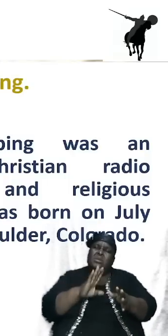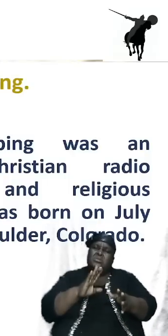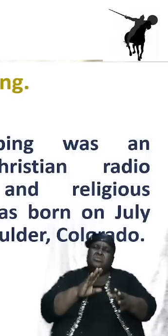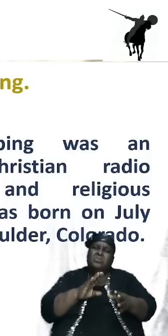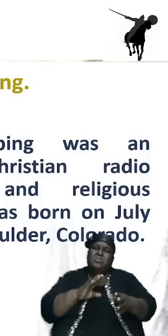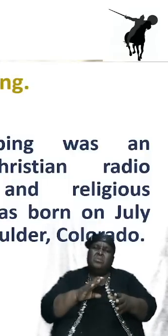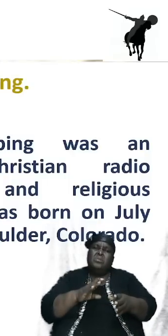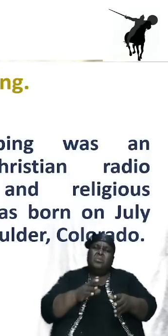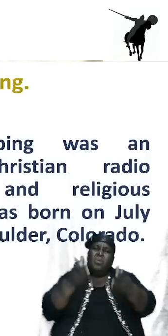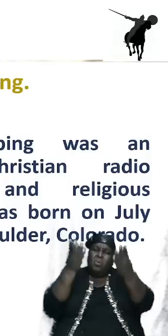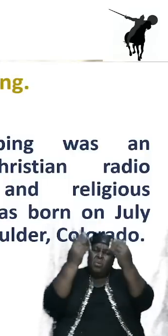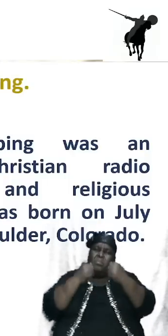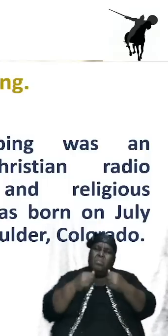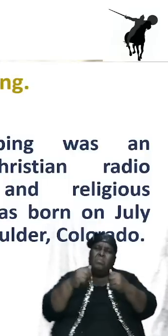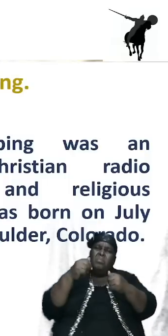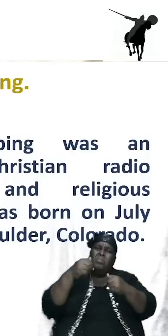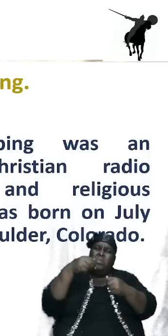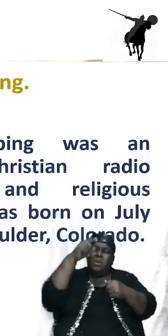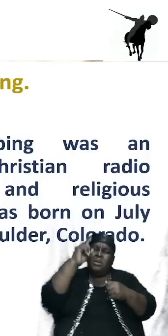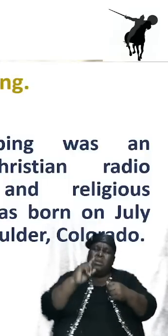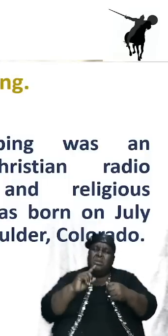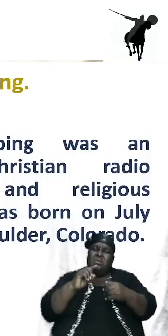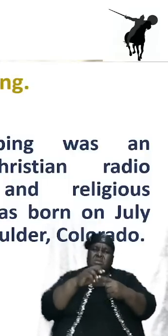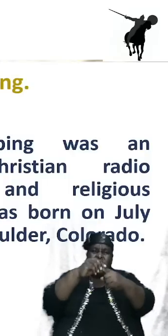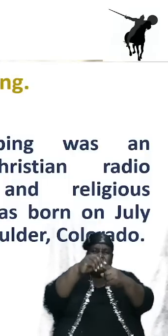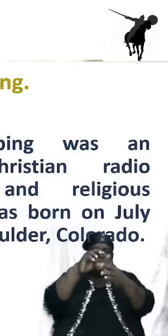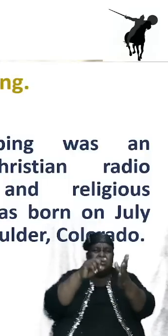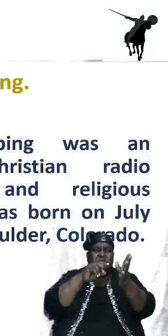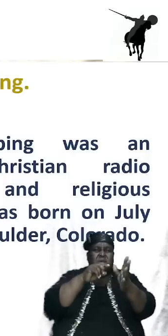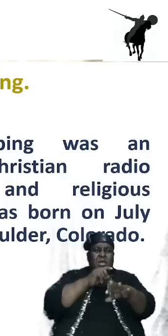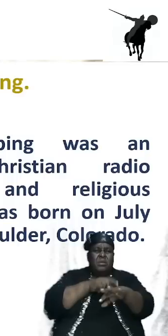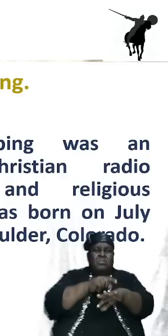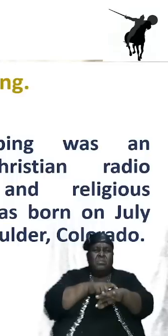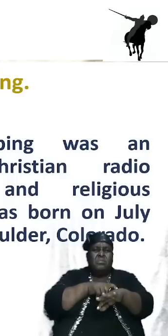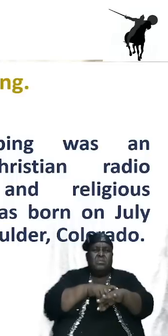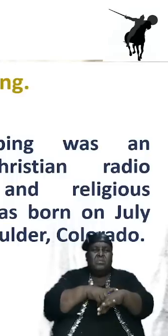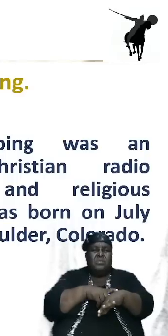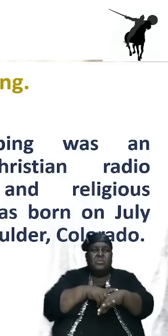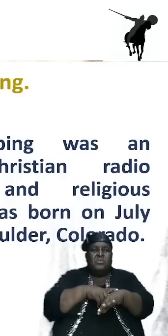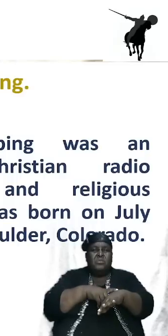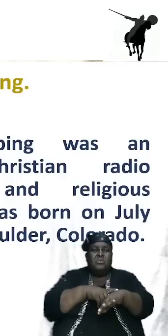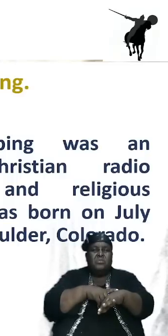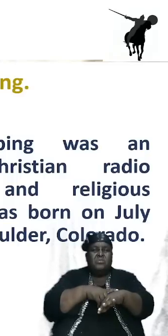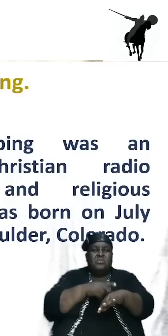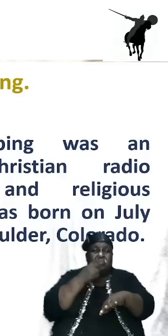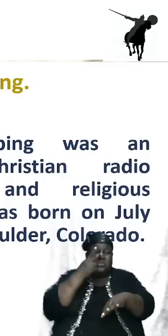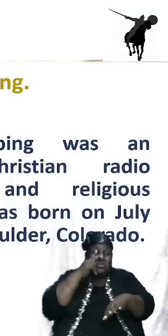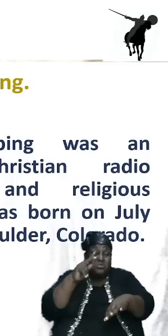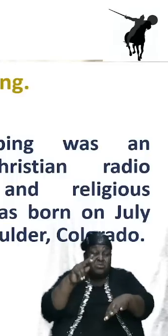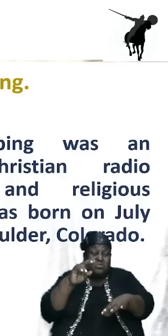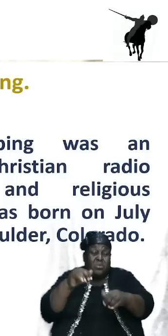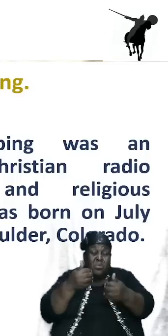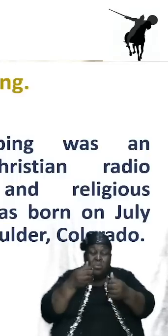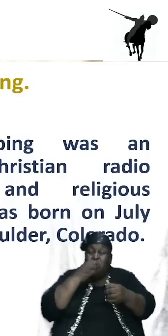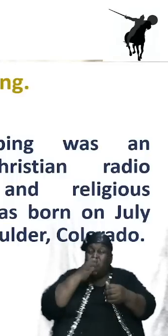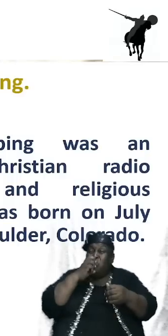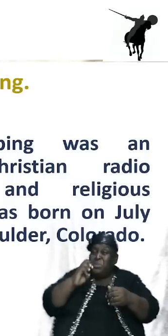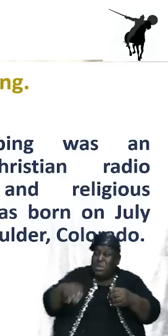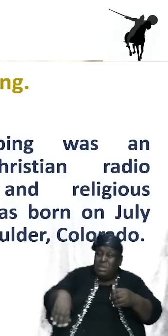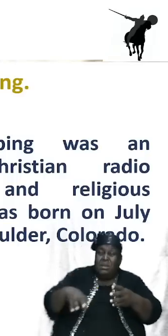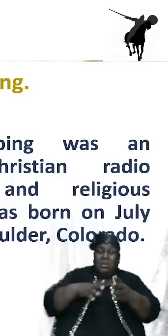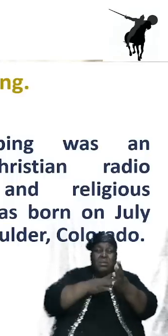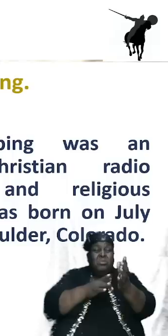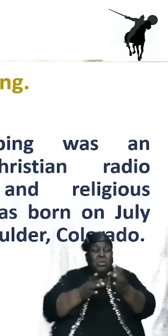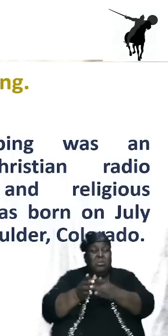Amen. And a lot of people were swayed by the teacher. It just show you how vulnerable people are. Because a lot of people believed it and believed